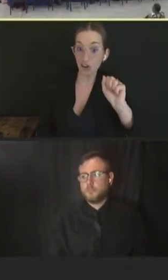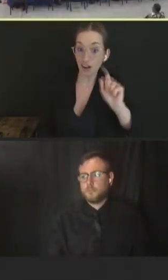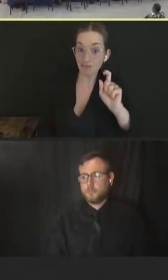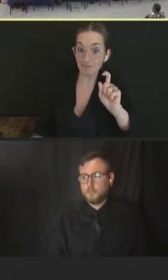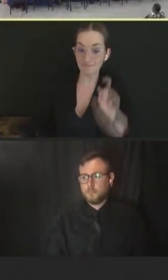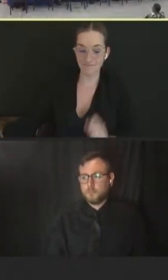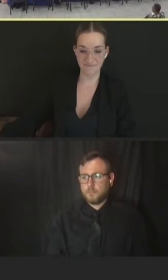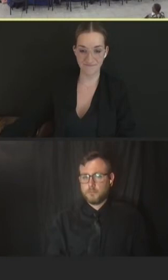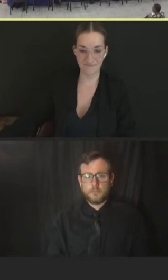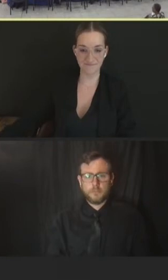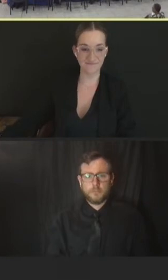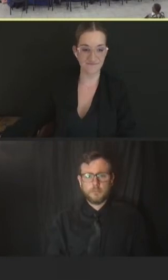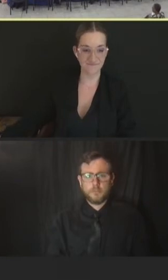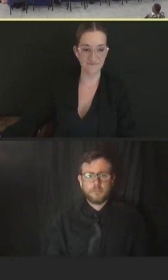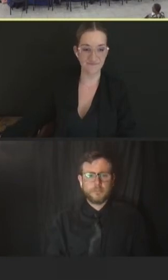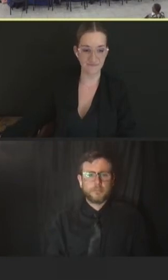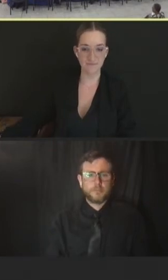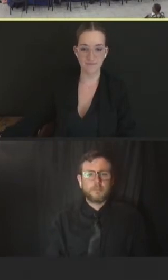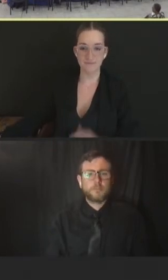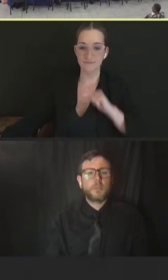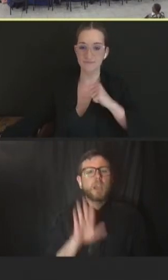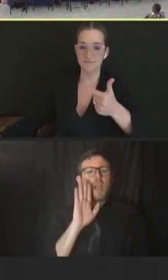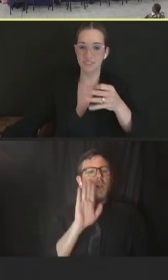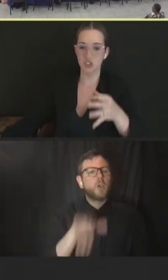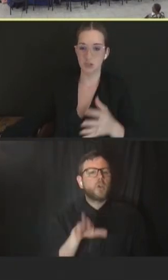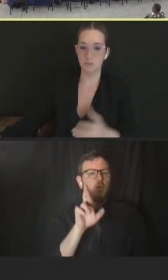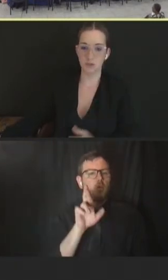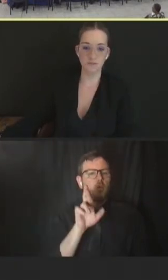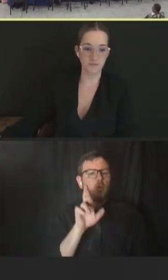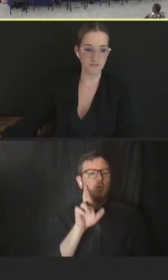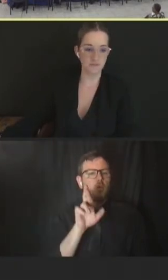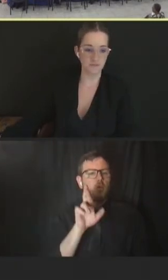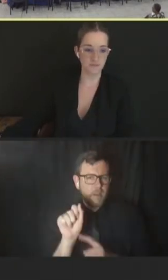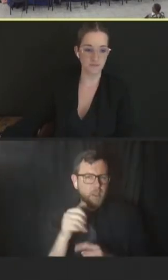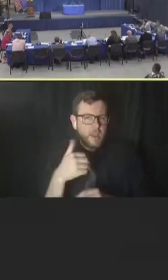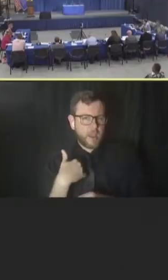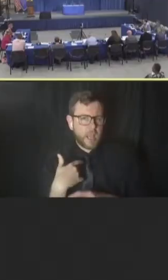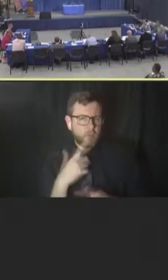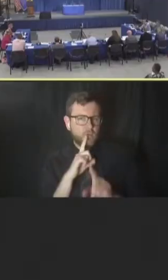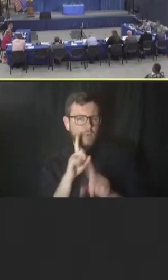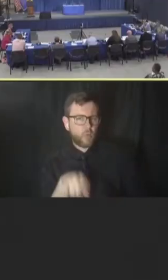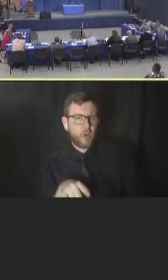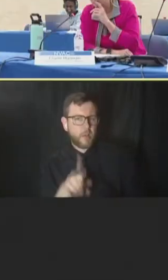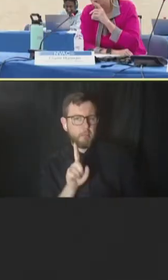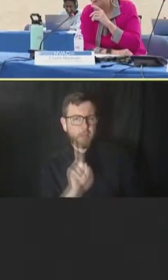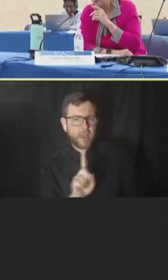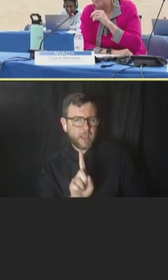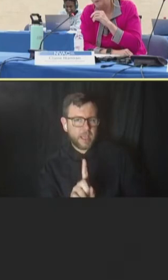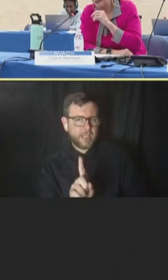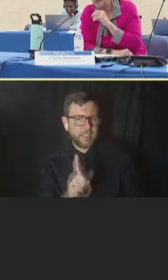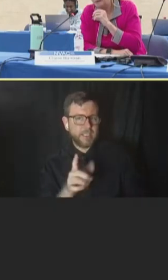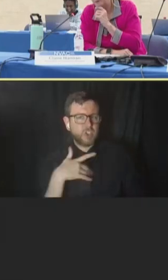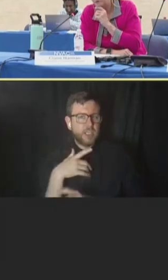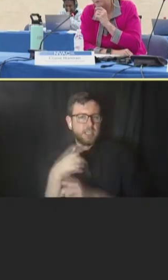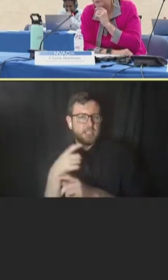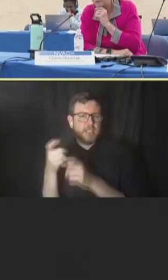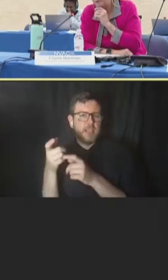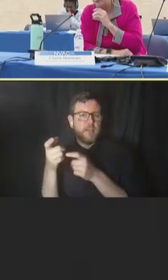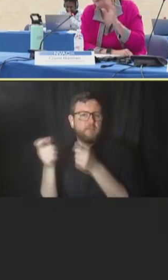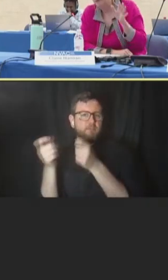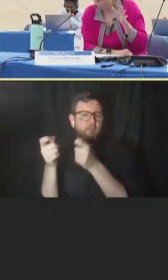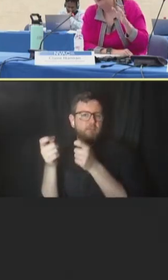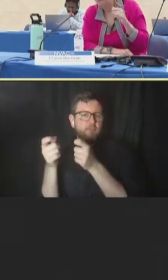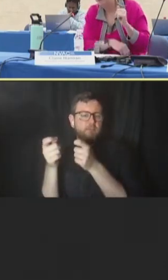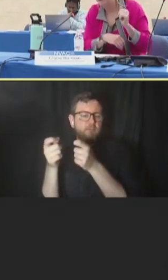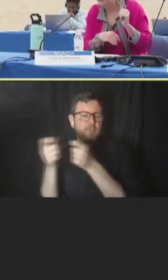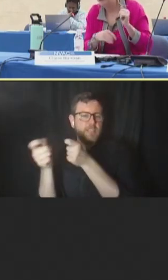I know Rebecca has a report, but she is facilitating, so she should be back shortly. Maybe we could